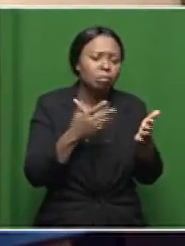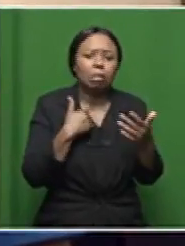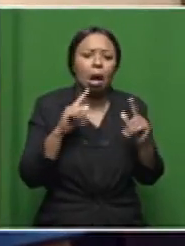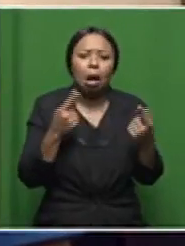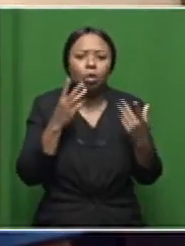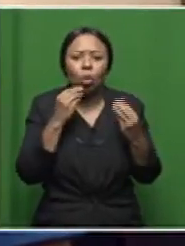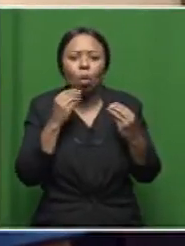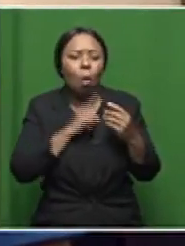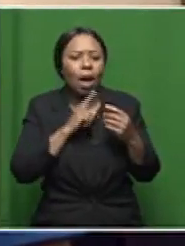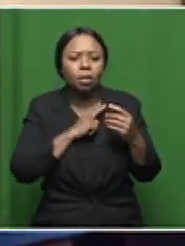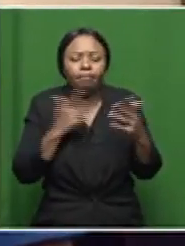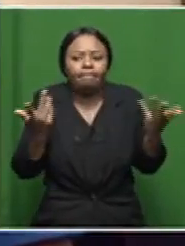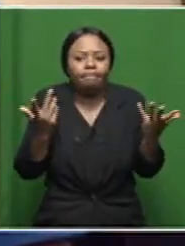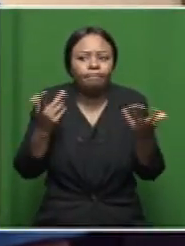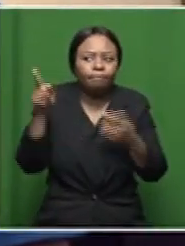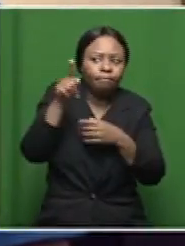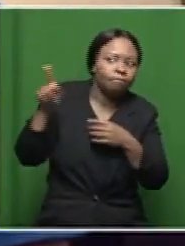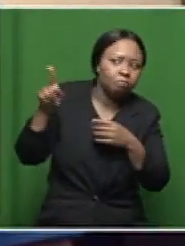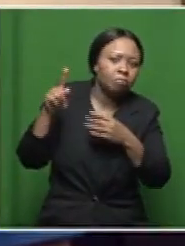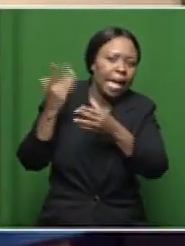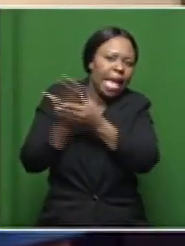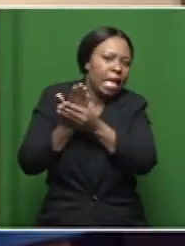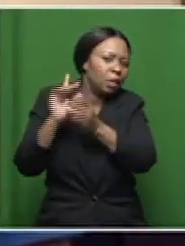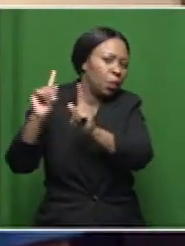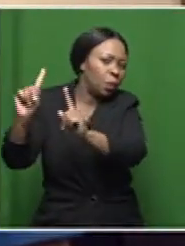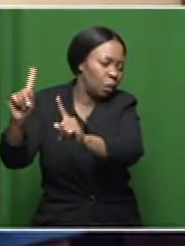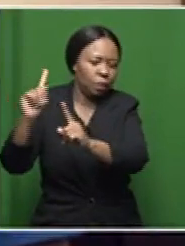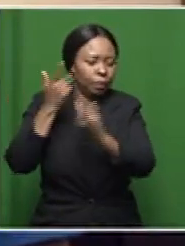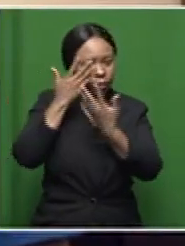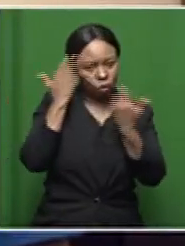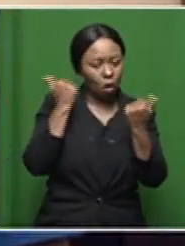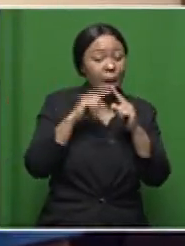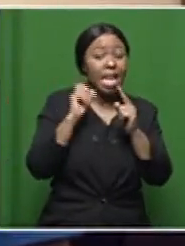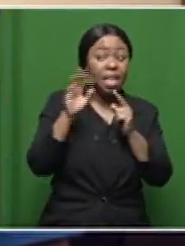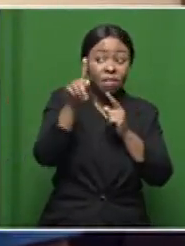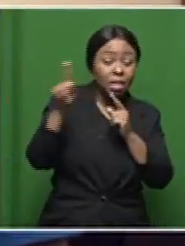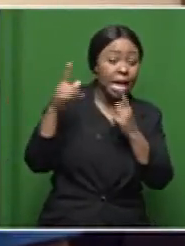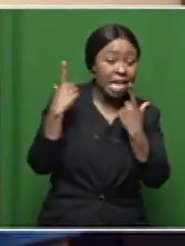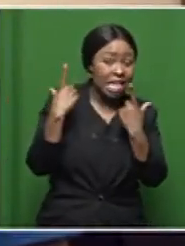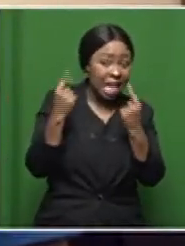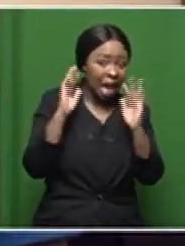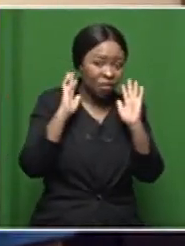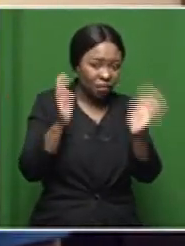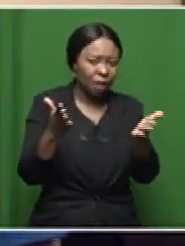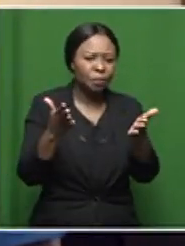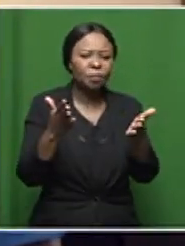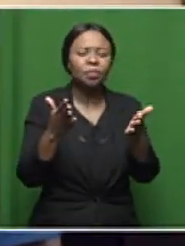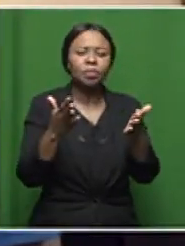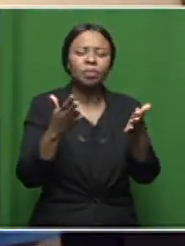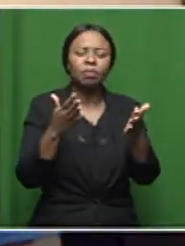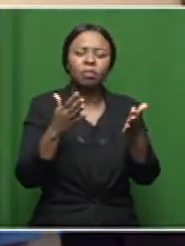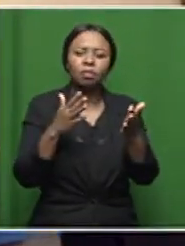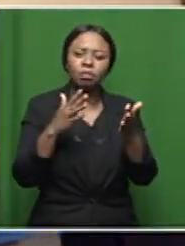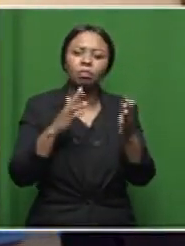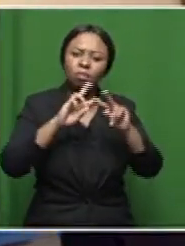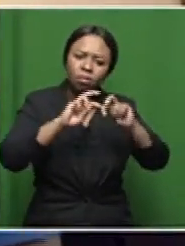know the merits of the case much more. But if they've done, the conventional cerclages and they're still